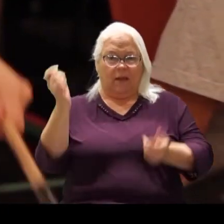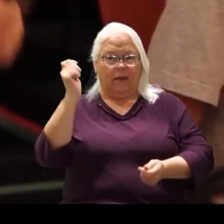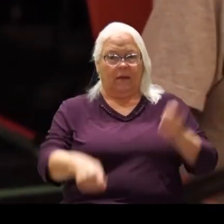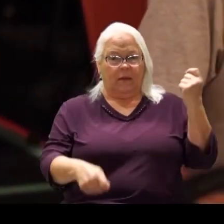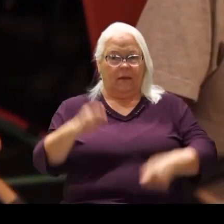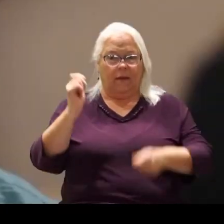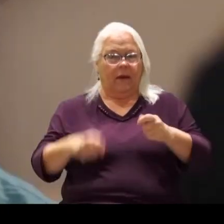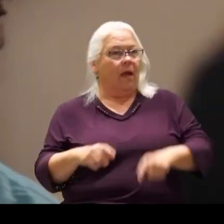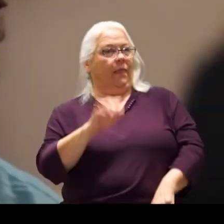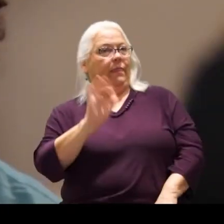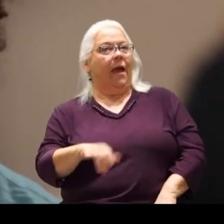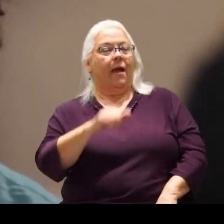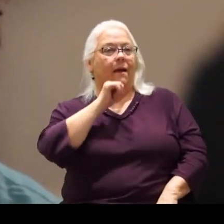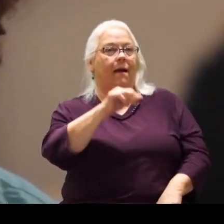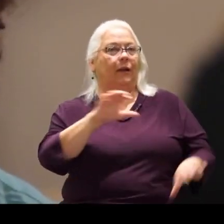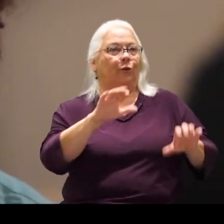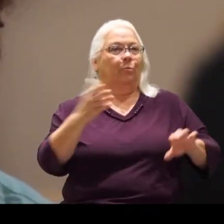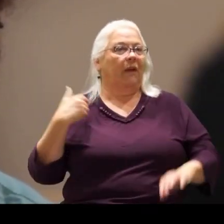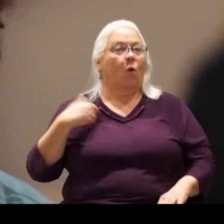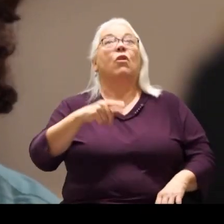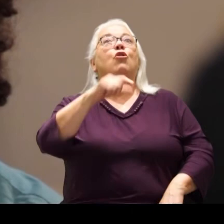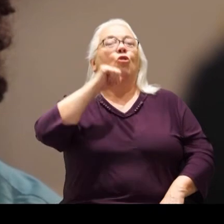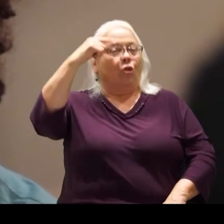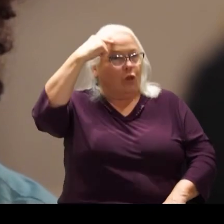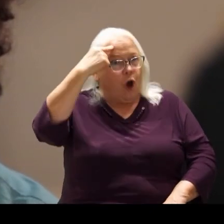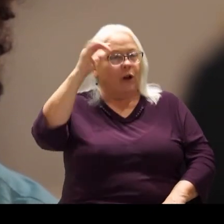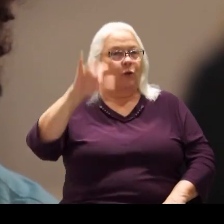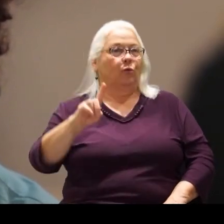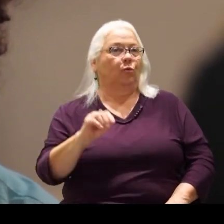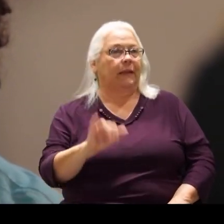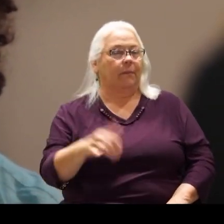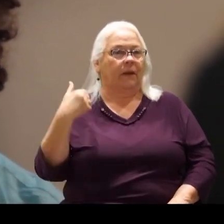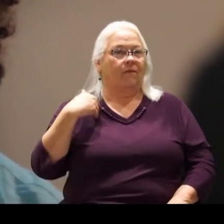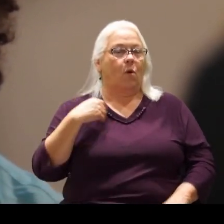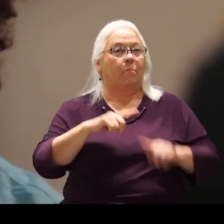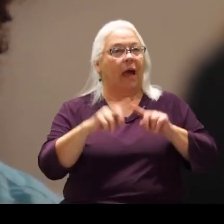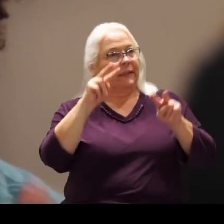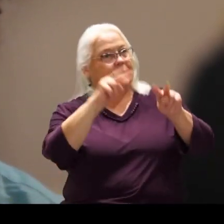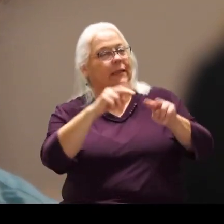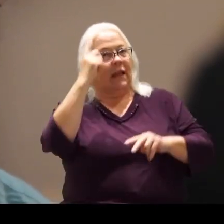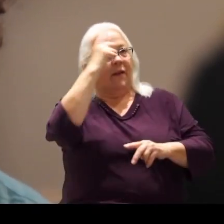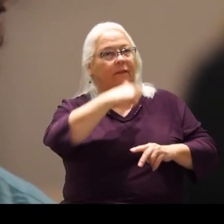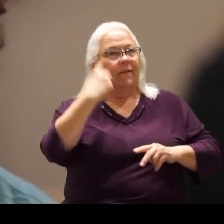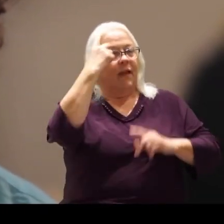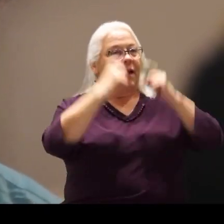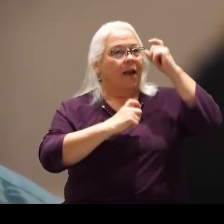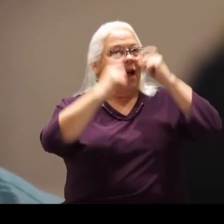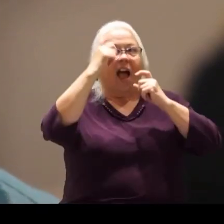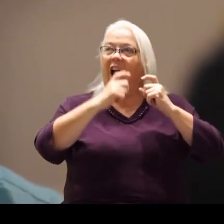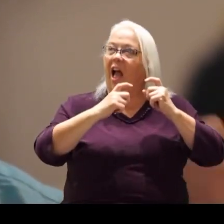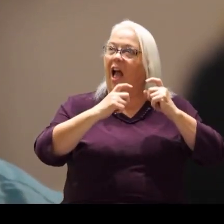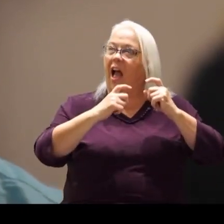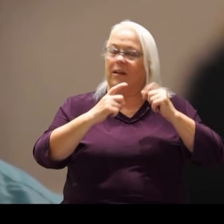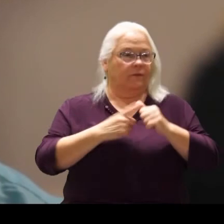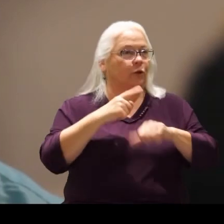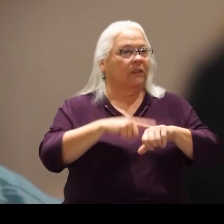alternating their limbs in a way that they've never actually done before and they've never thought about before. And it's really amazing to see the look on their face when they feel